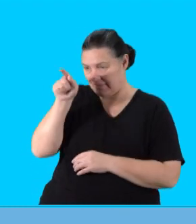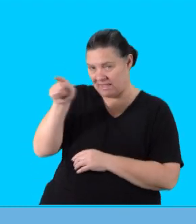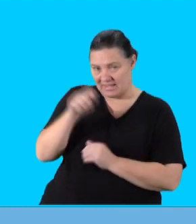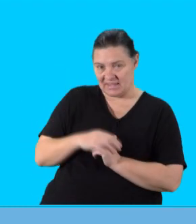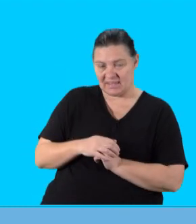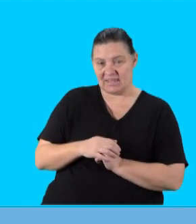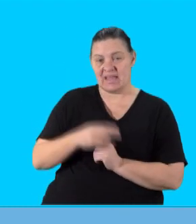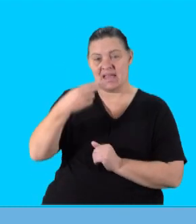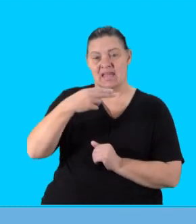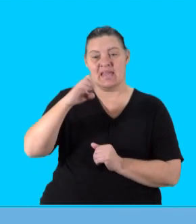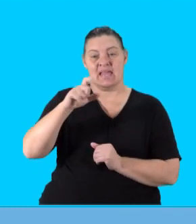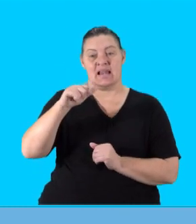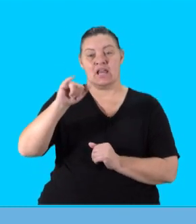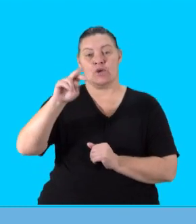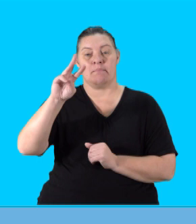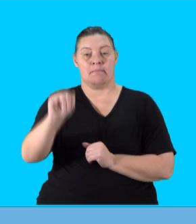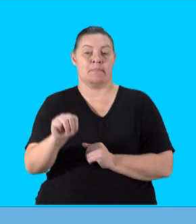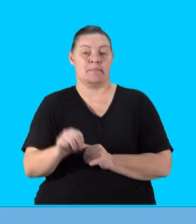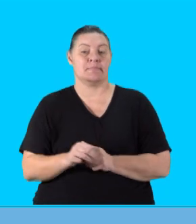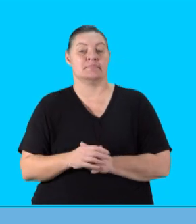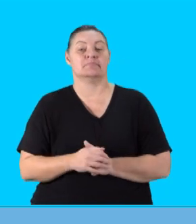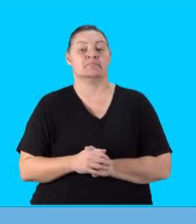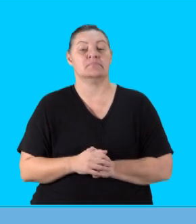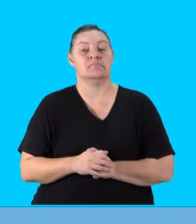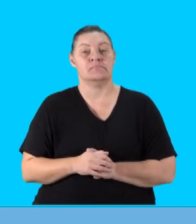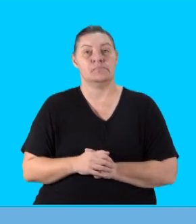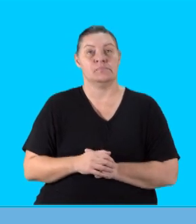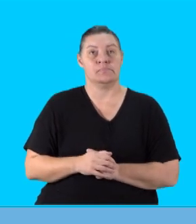is that one there, helium.